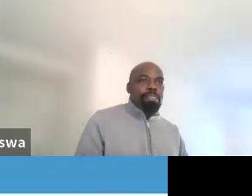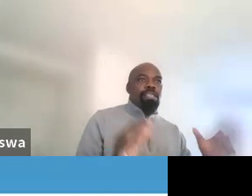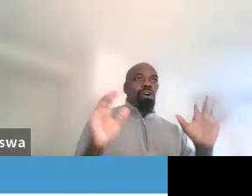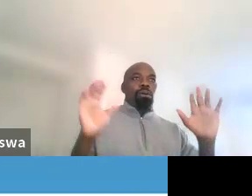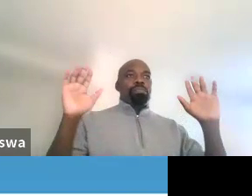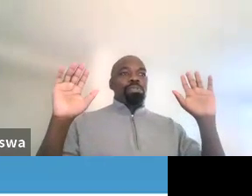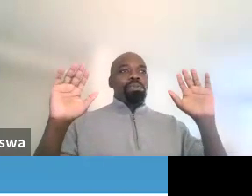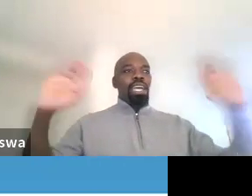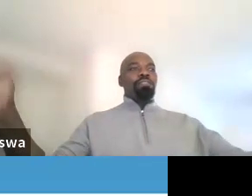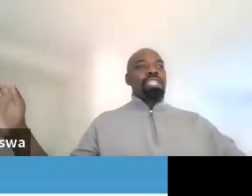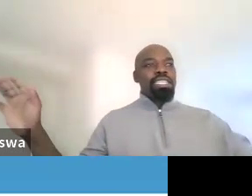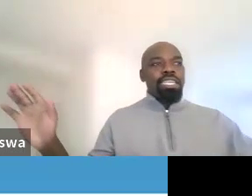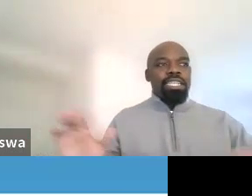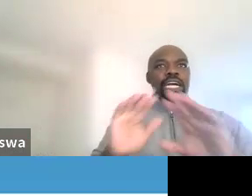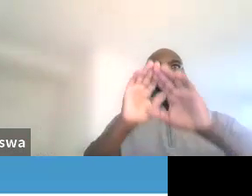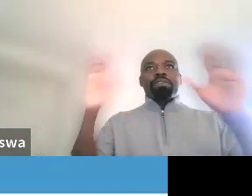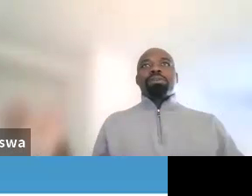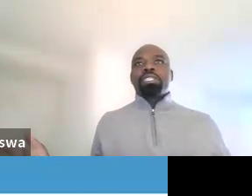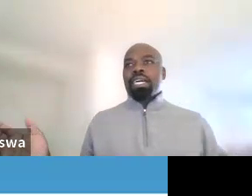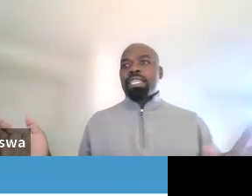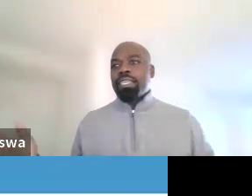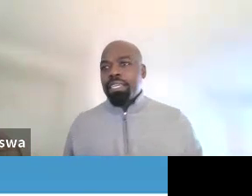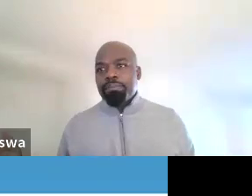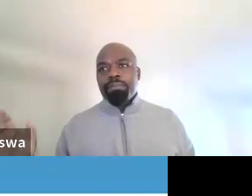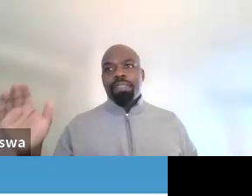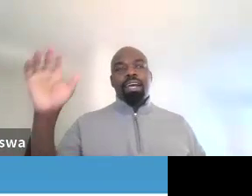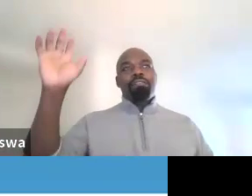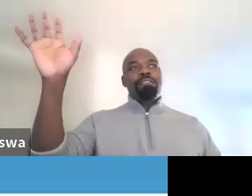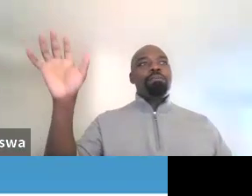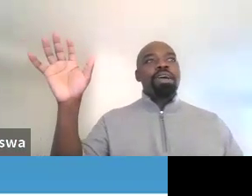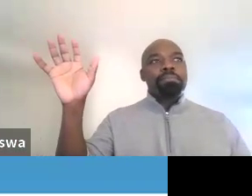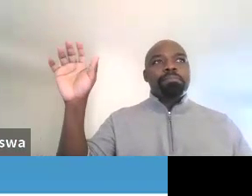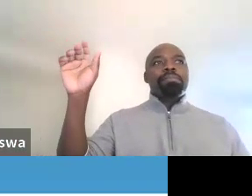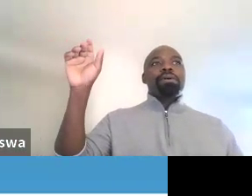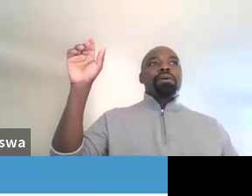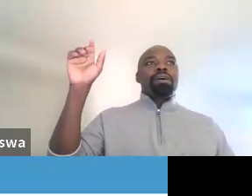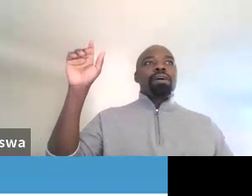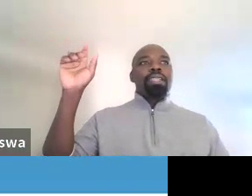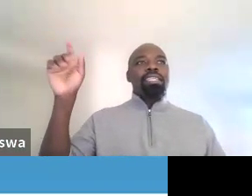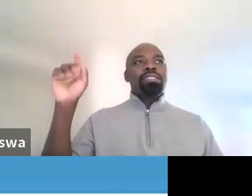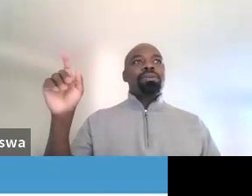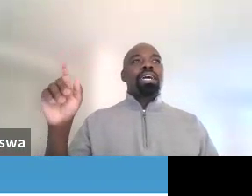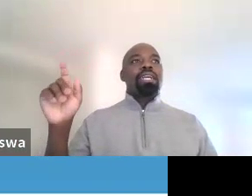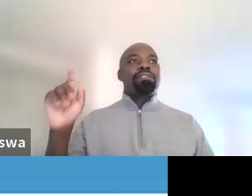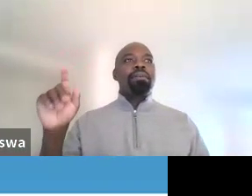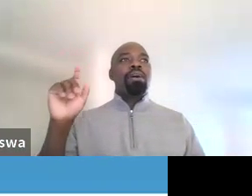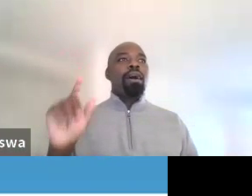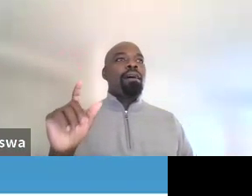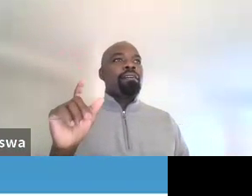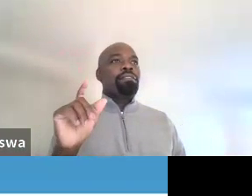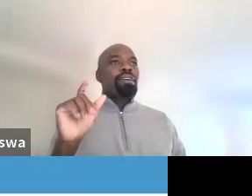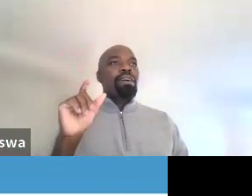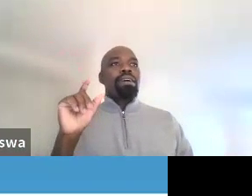Okay, so we have looked at the letter, we've looked at the format. Let's look at